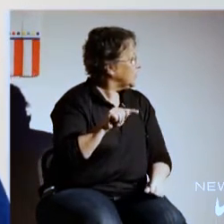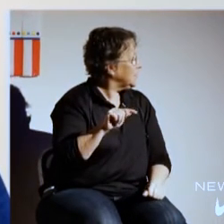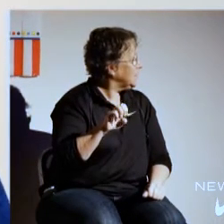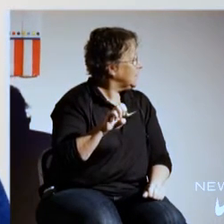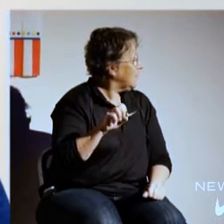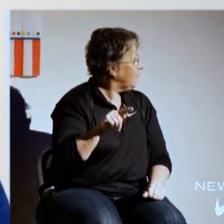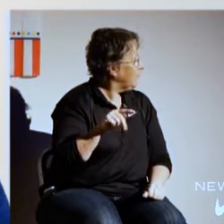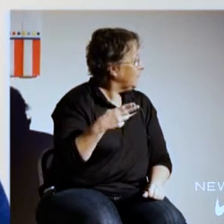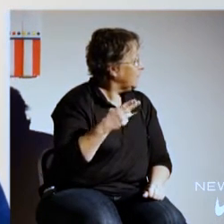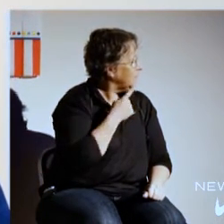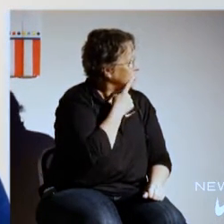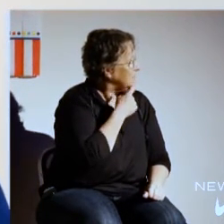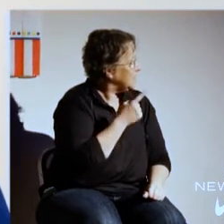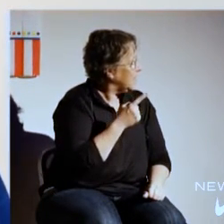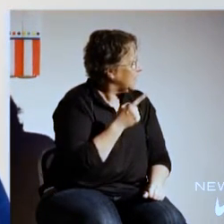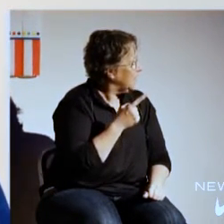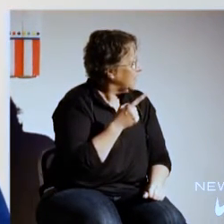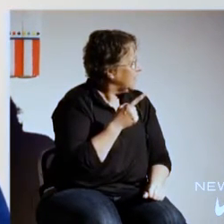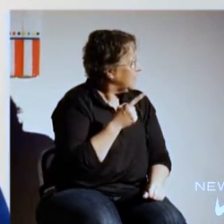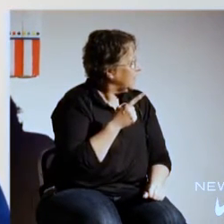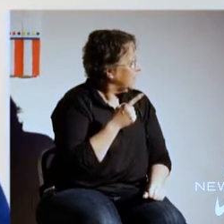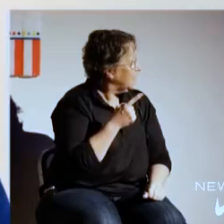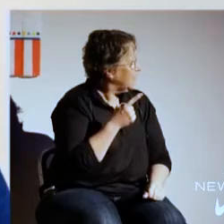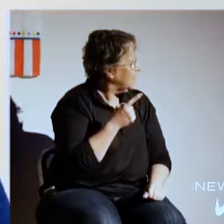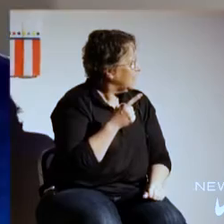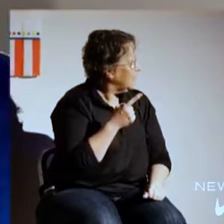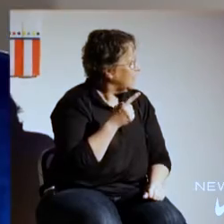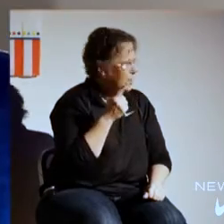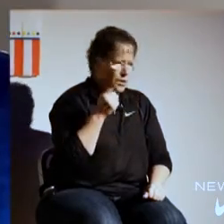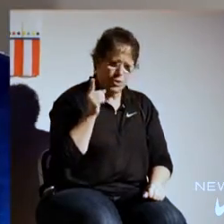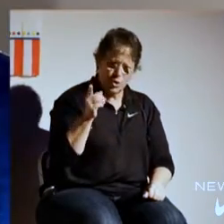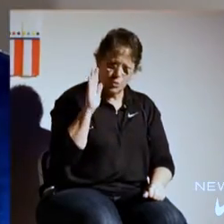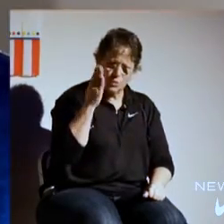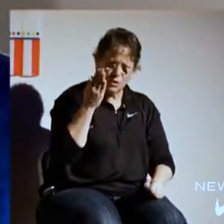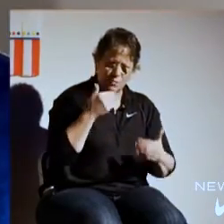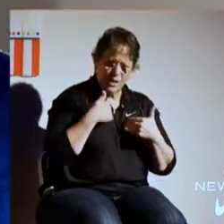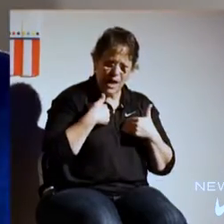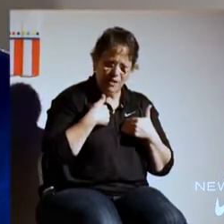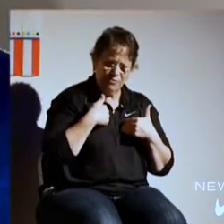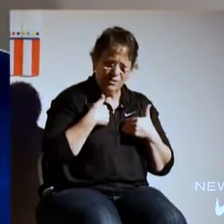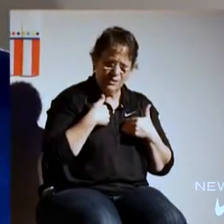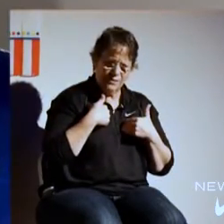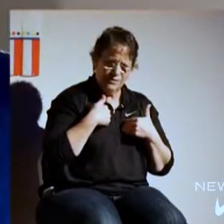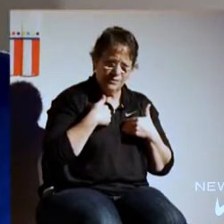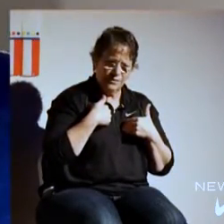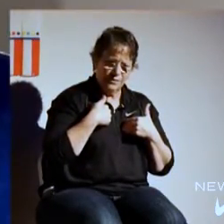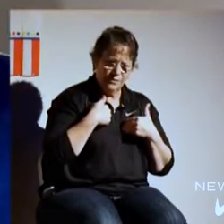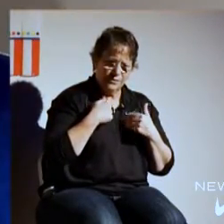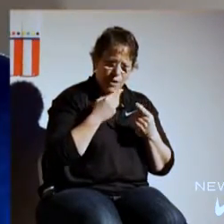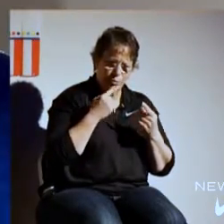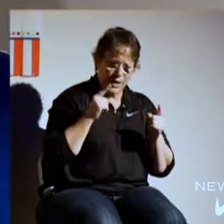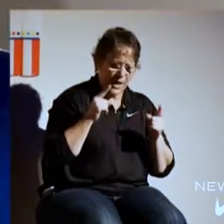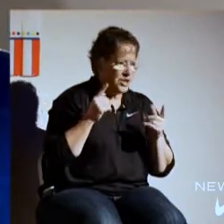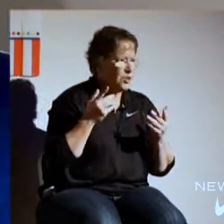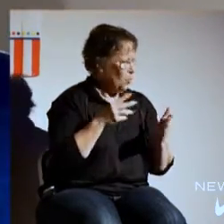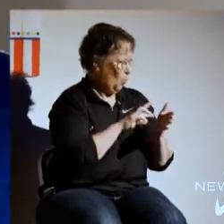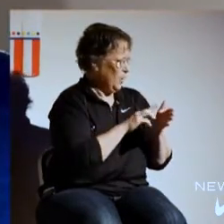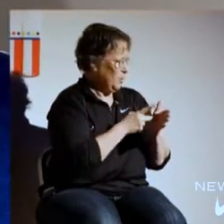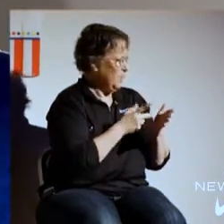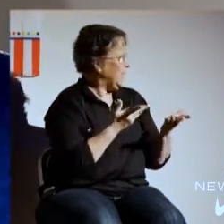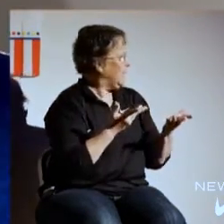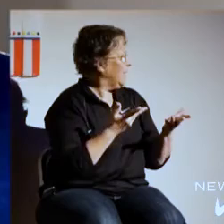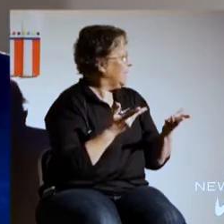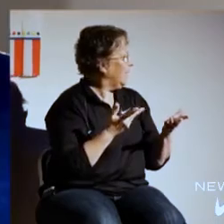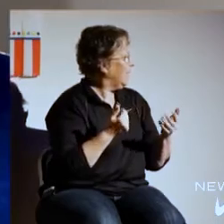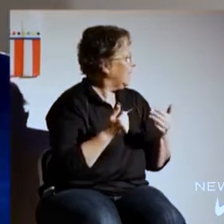there that seems to have a little bit of a reaction." I'm like, "Well, what do you mean he had a reaction? Is he sneezing? Like, what's going on?"